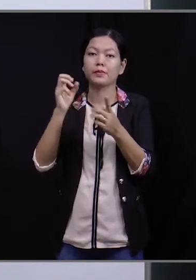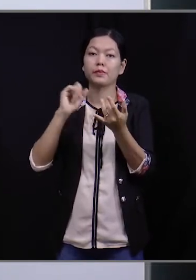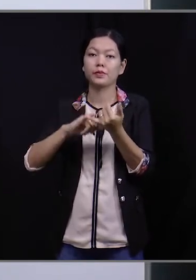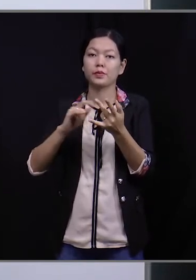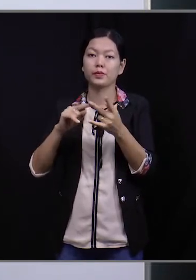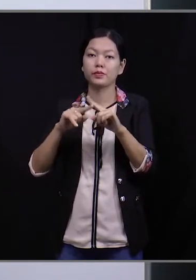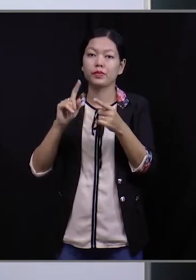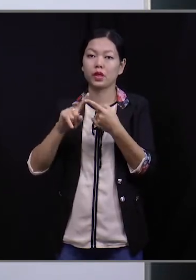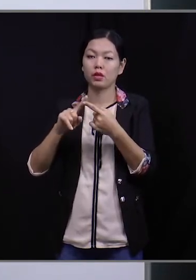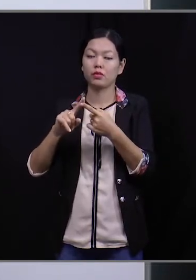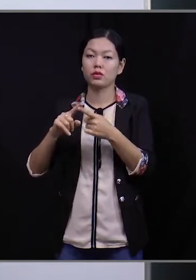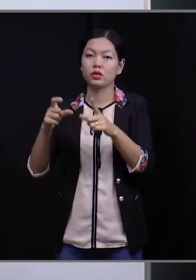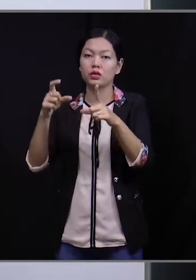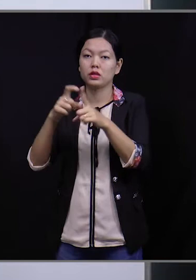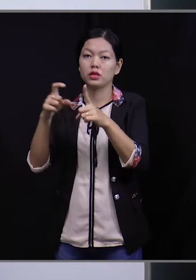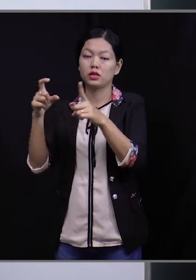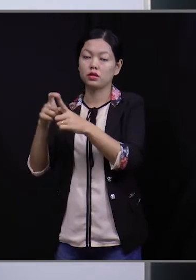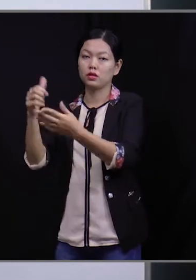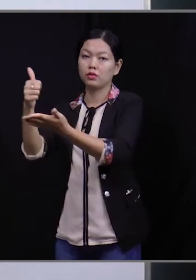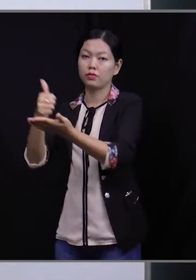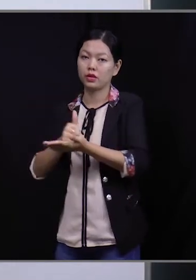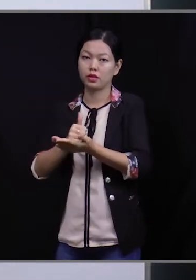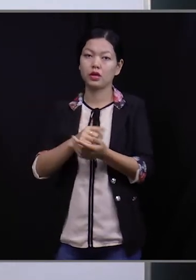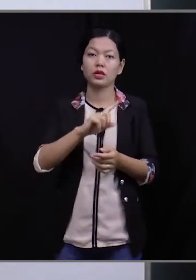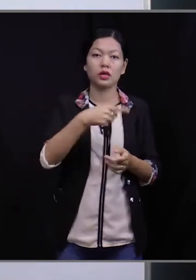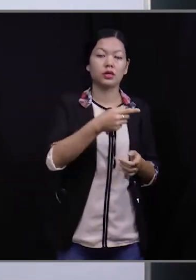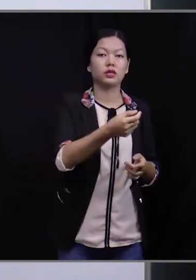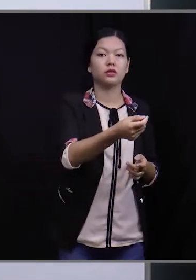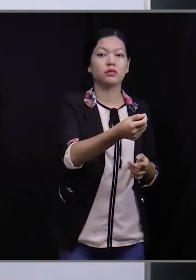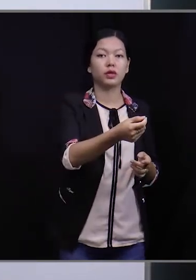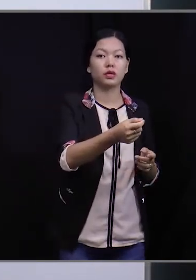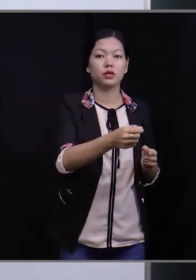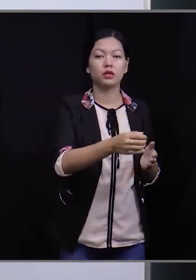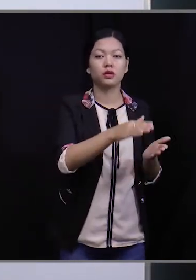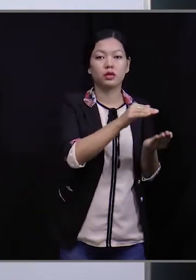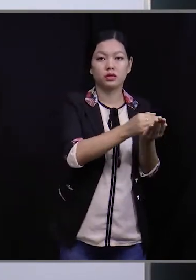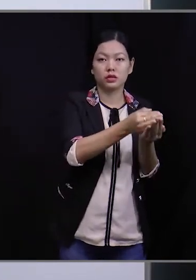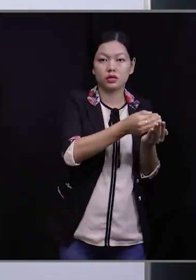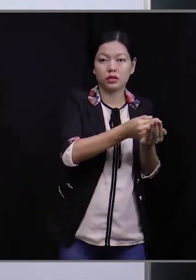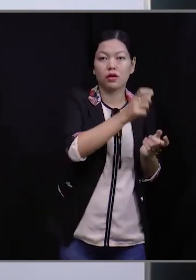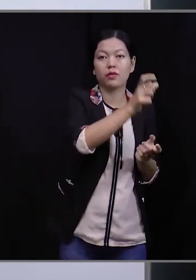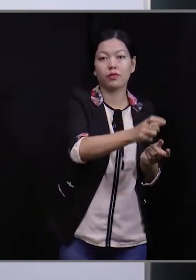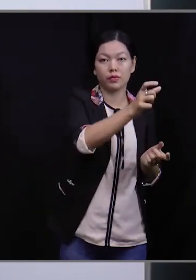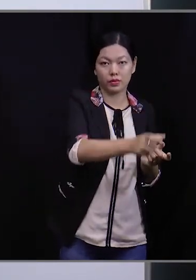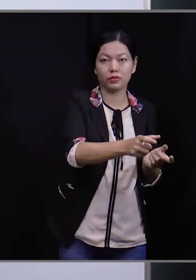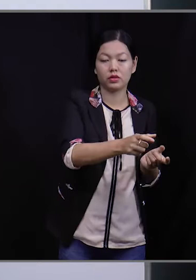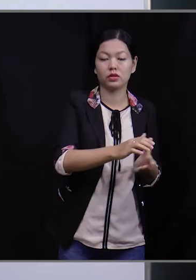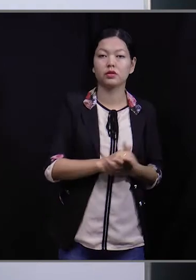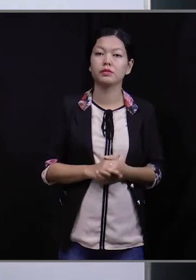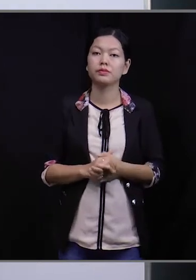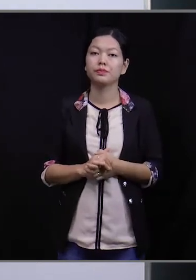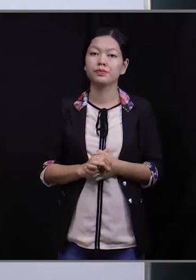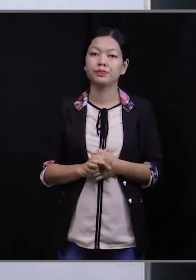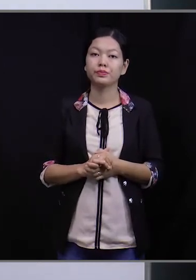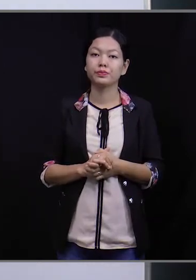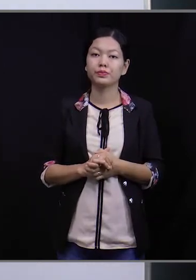to currency held by the public, and number two, demand deposits